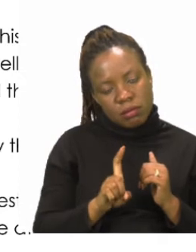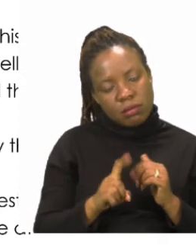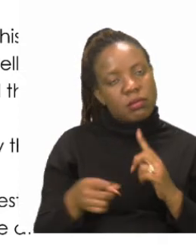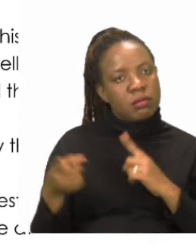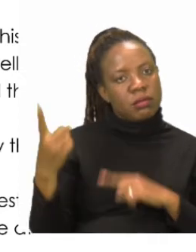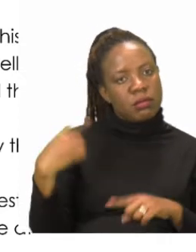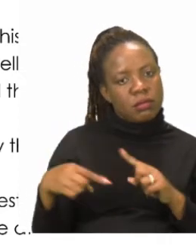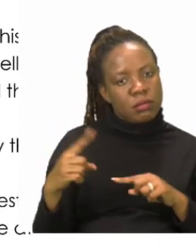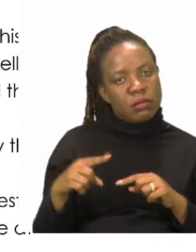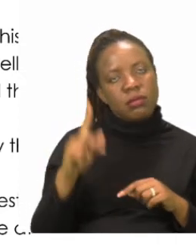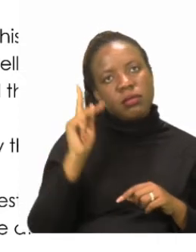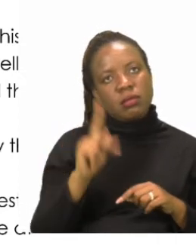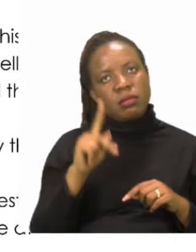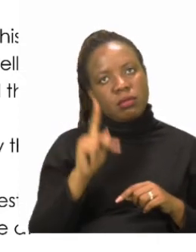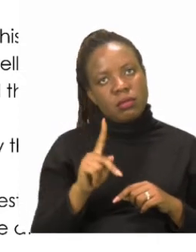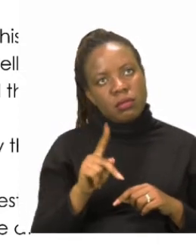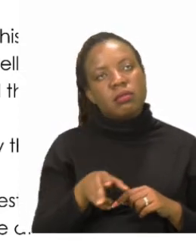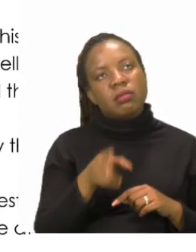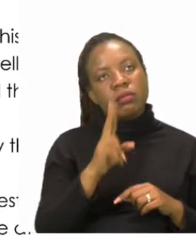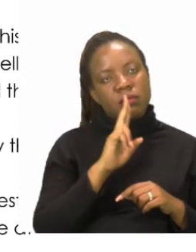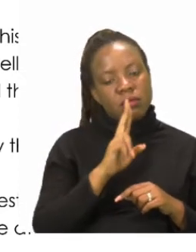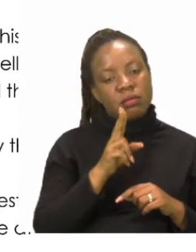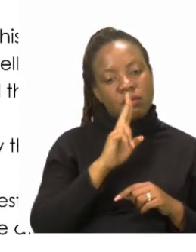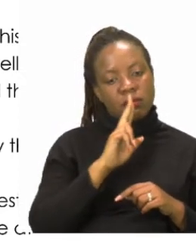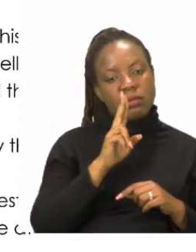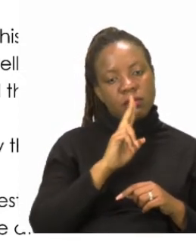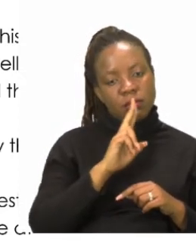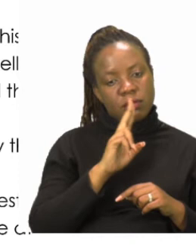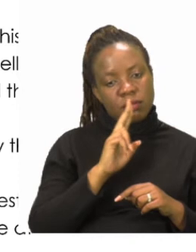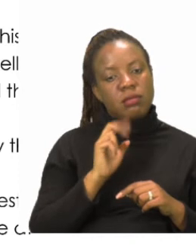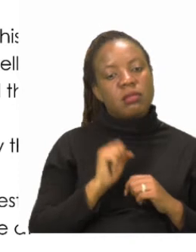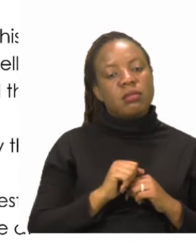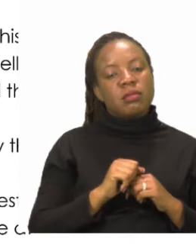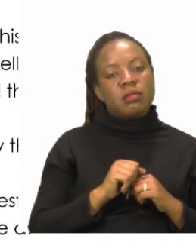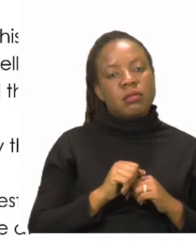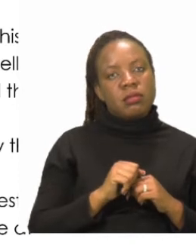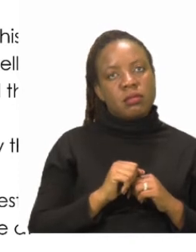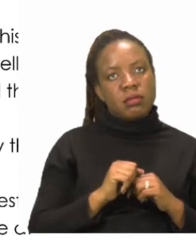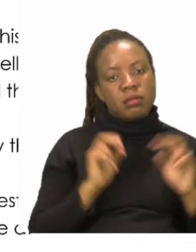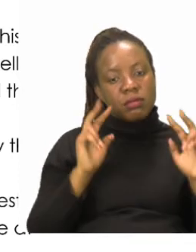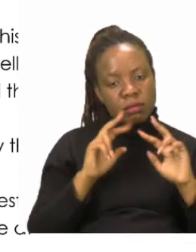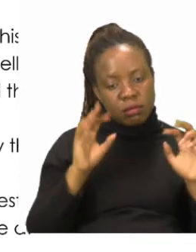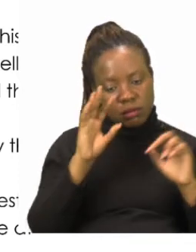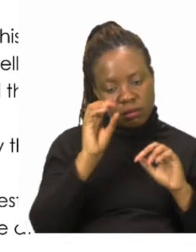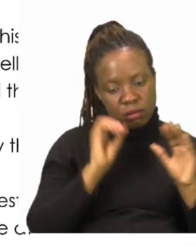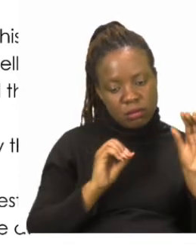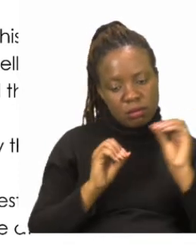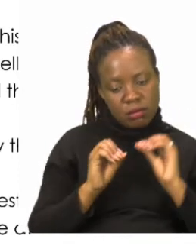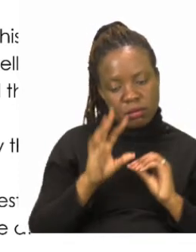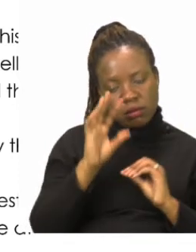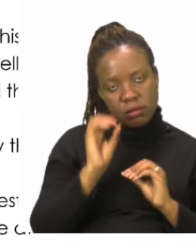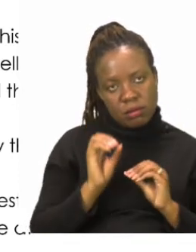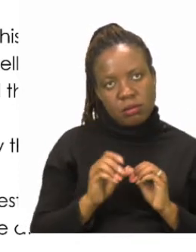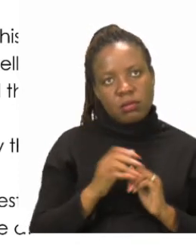time and answer them by looking at what is said in the story.